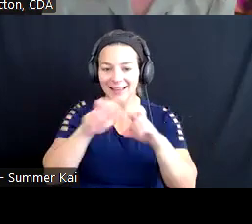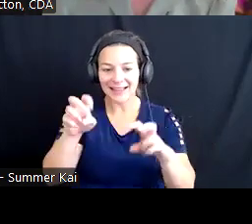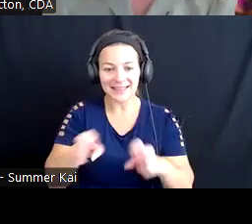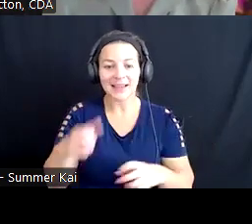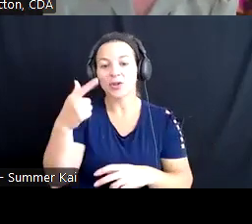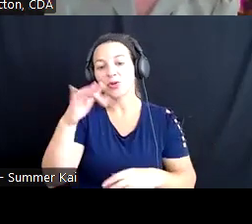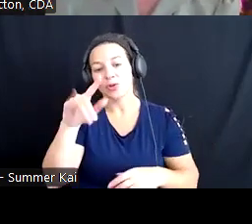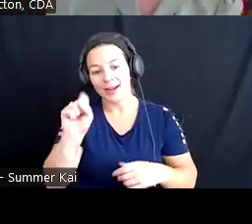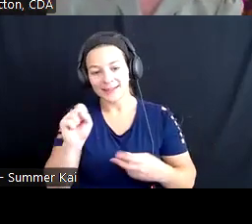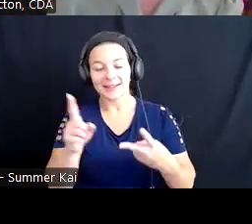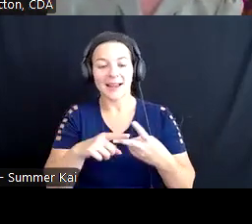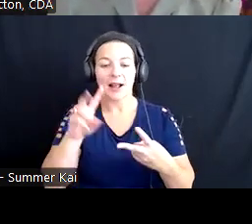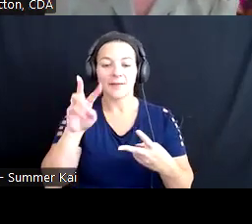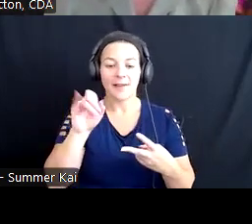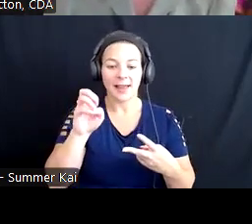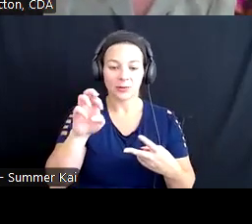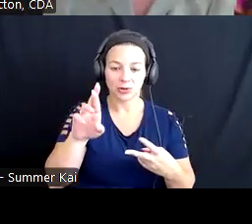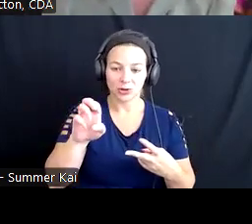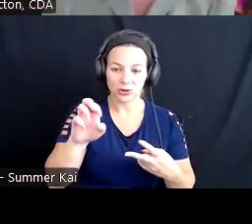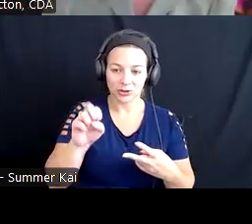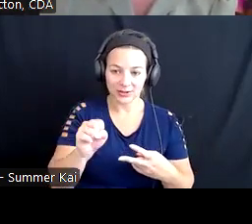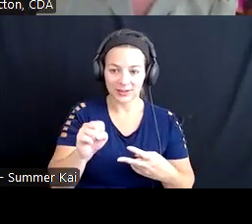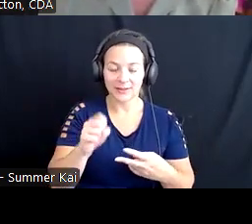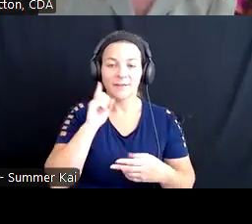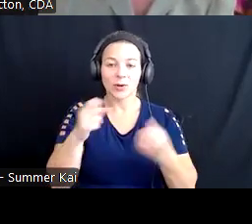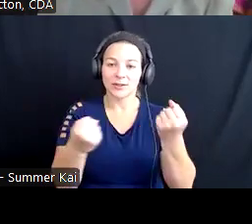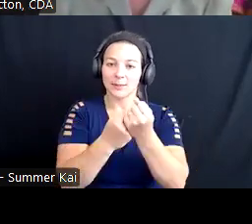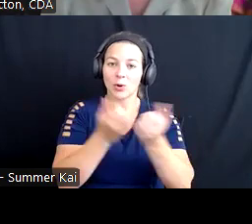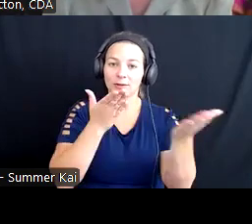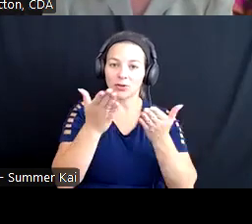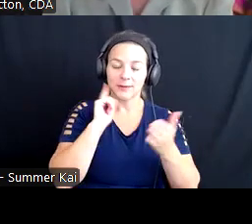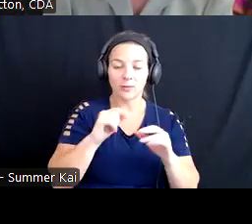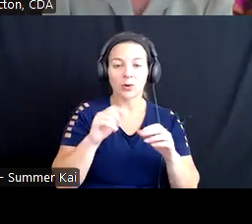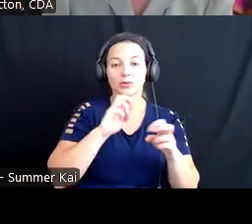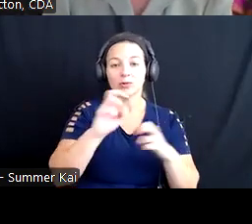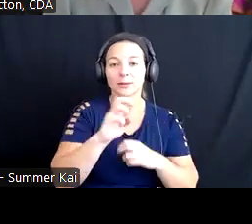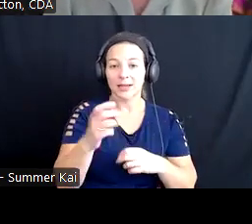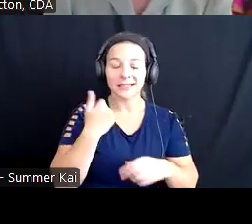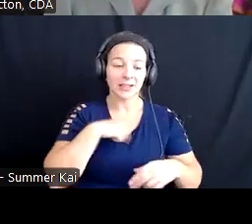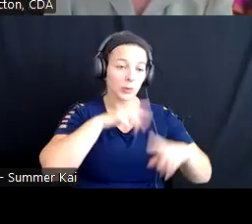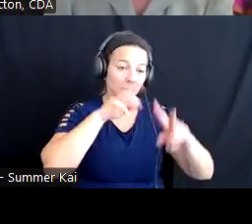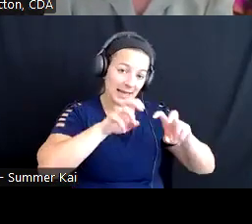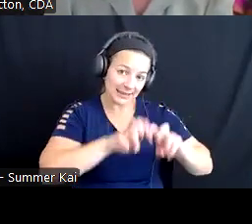as the Area Agency on Aging Supportive Services for Transportation. We looked at the